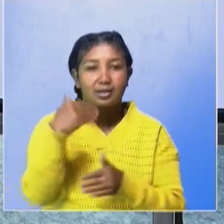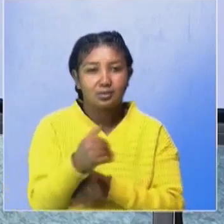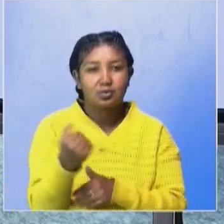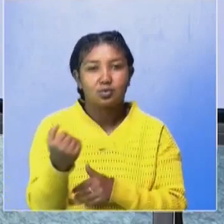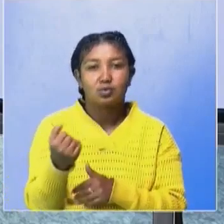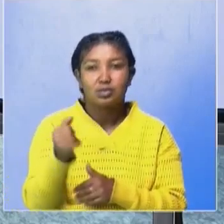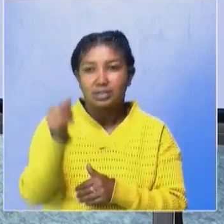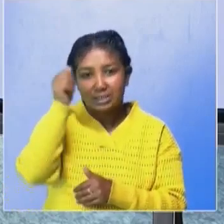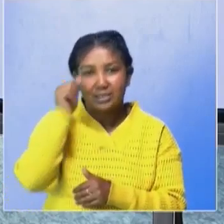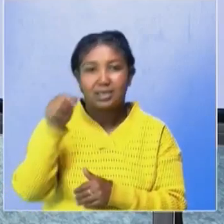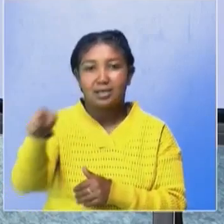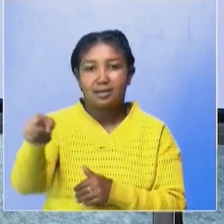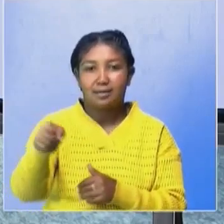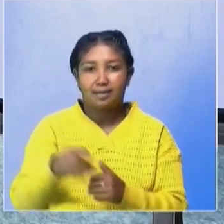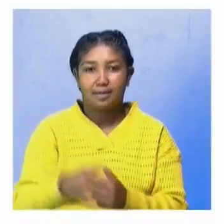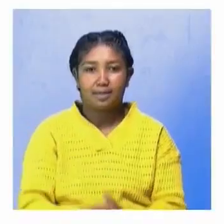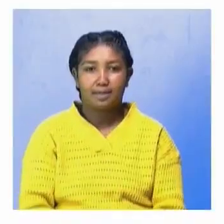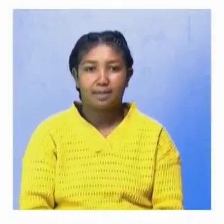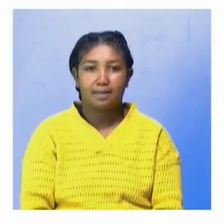from he.